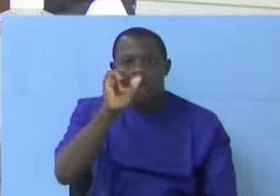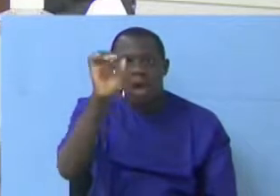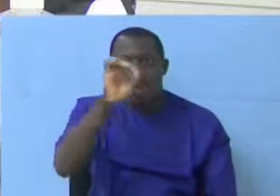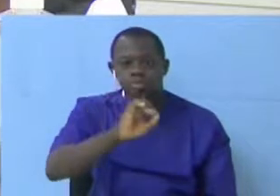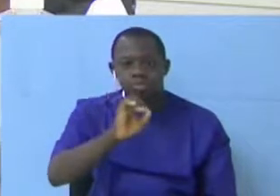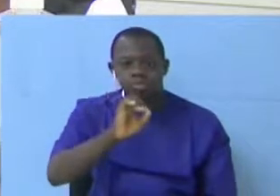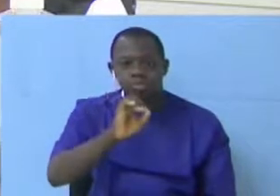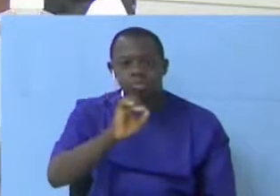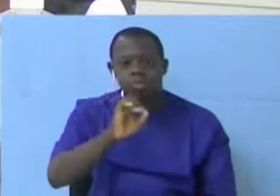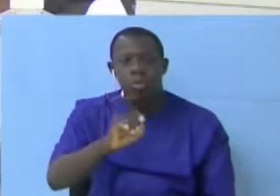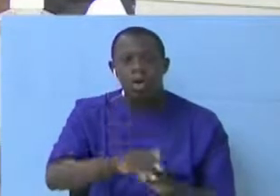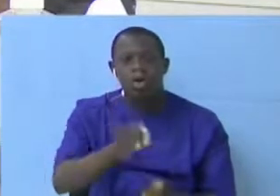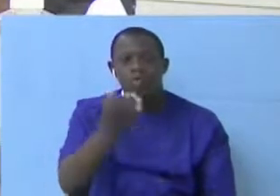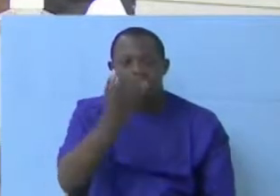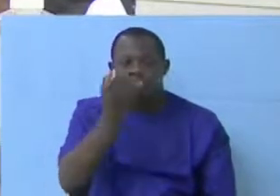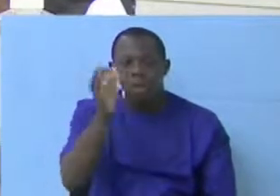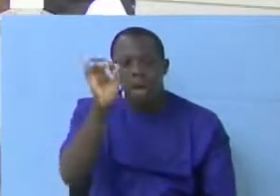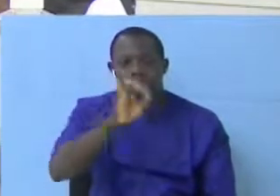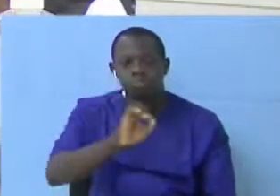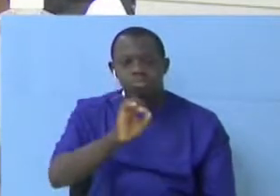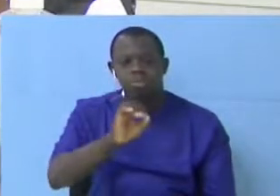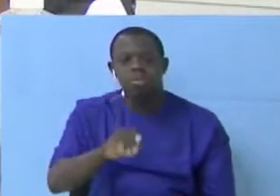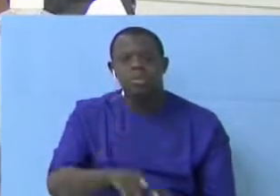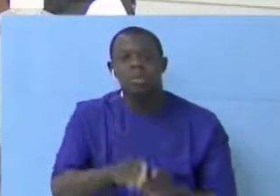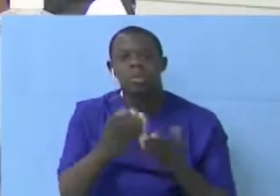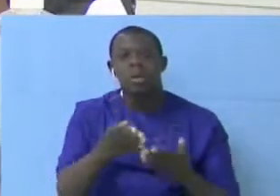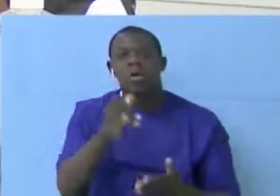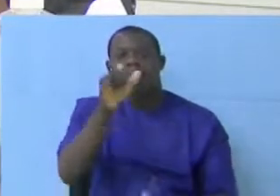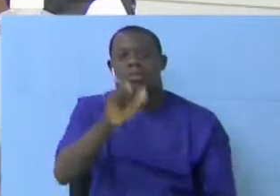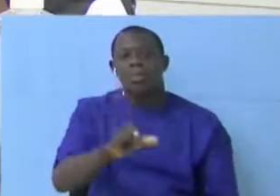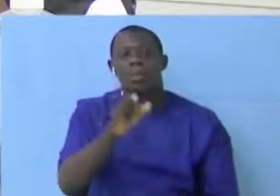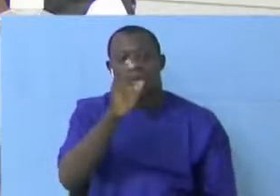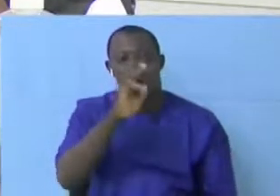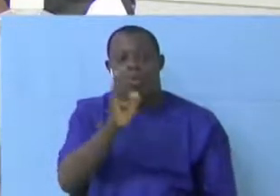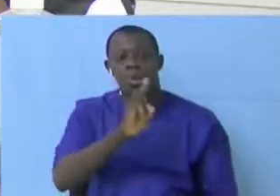And I said to the guard, no, this guy must survive. So